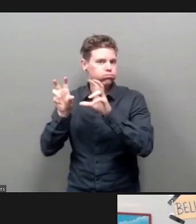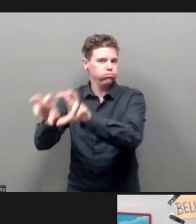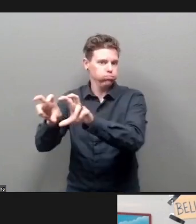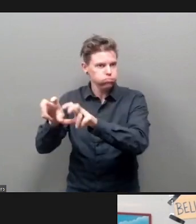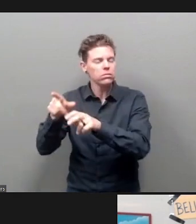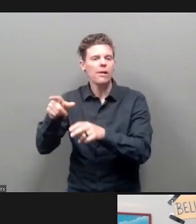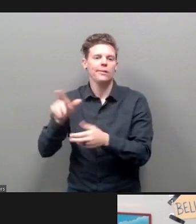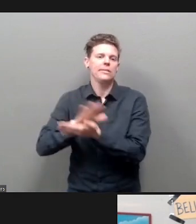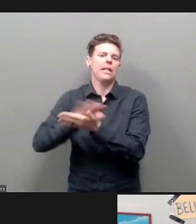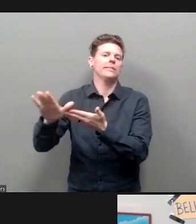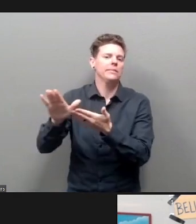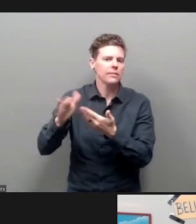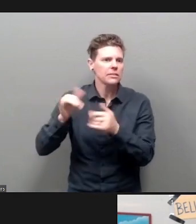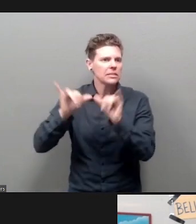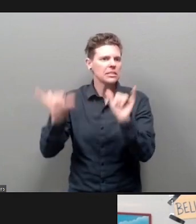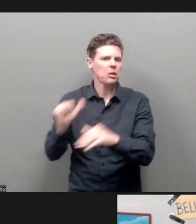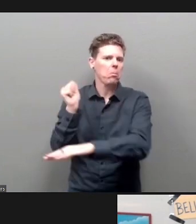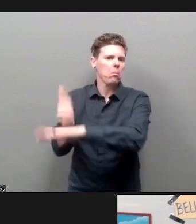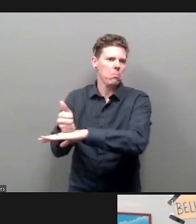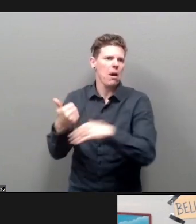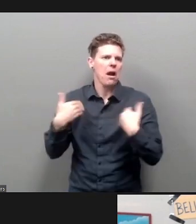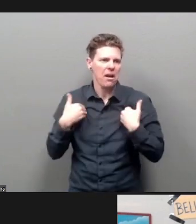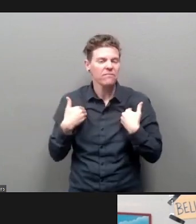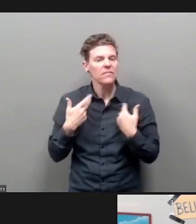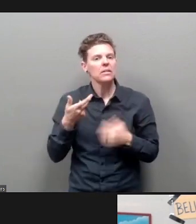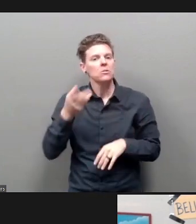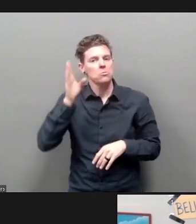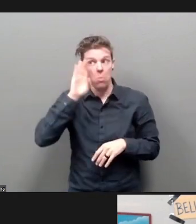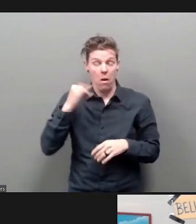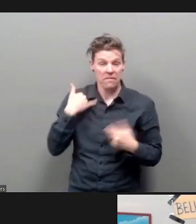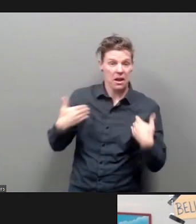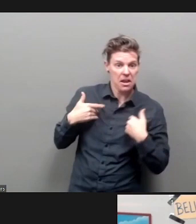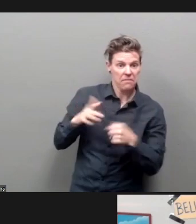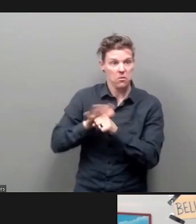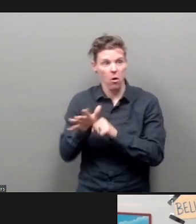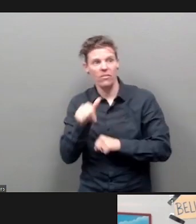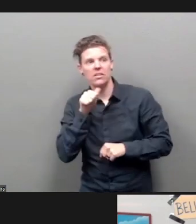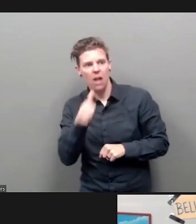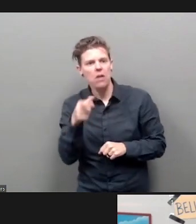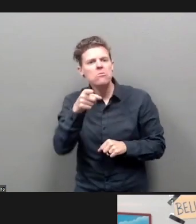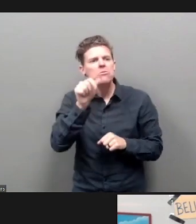COVID infection, you can find out on the phone.